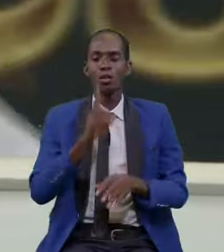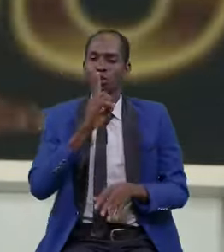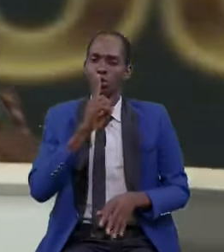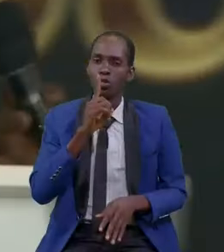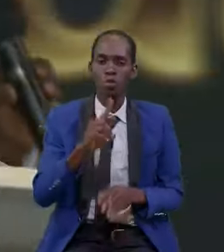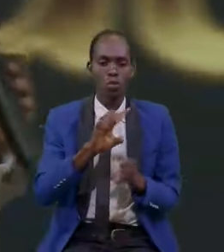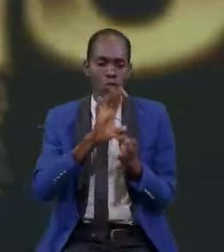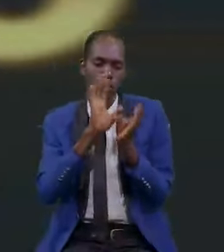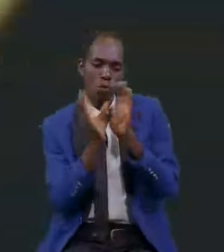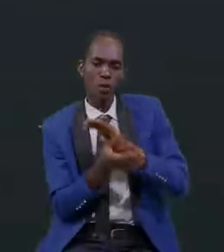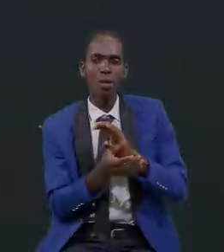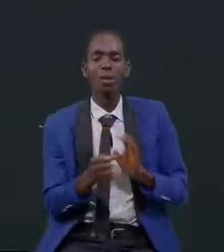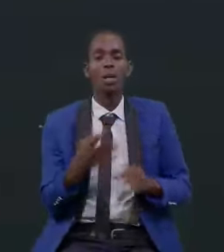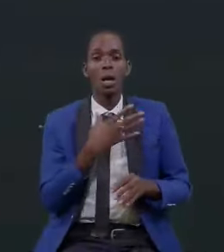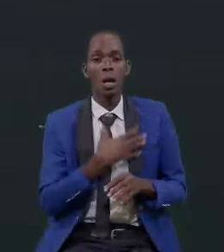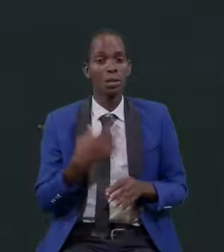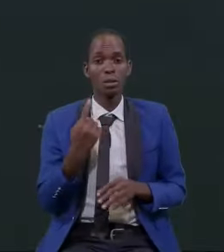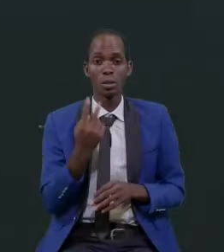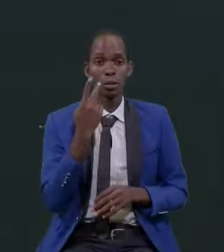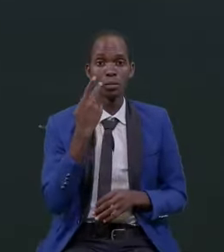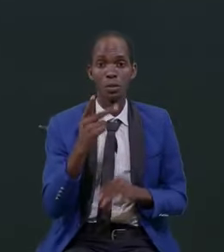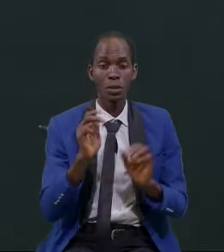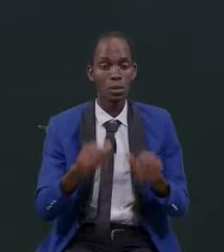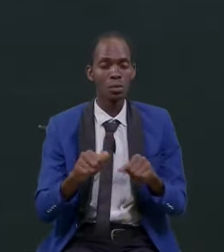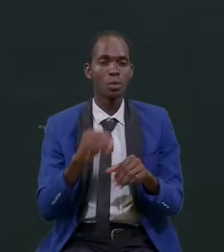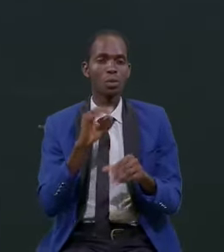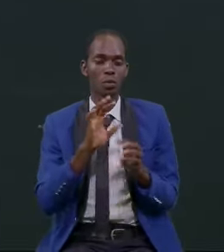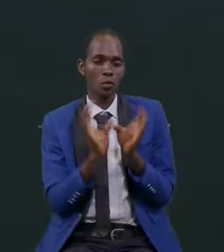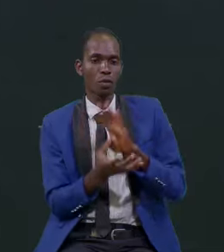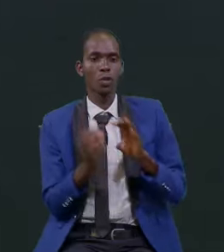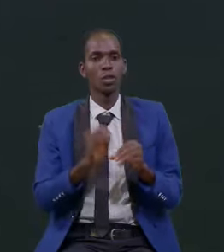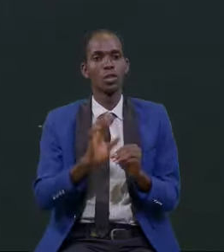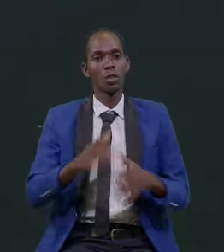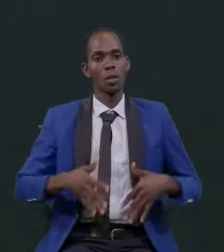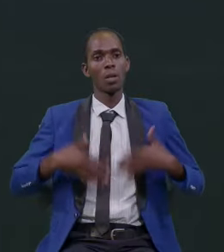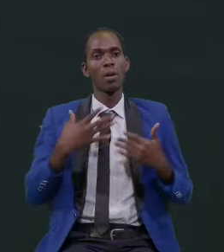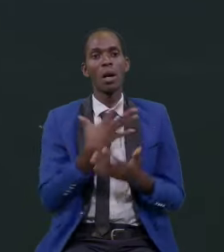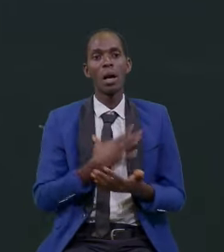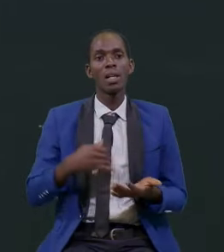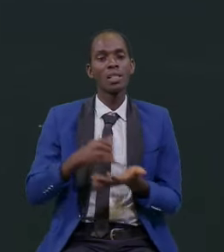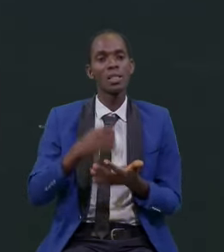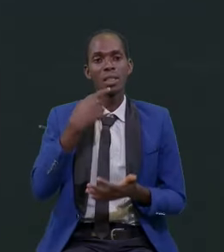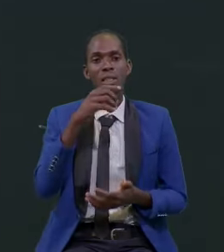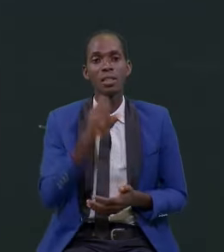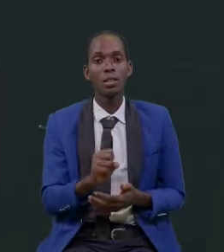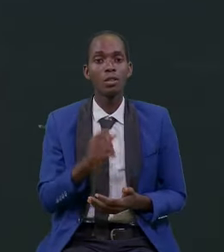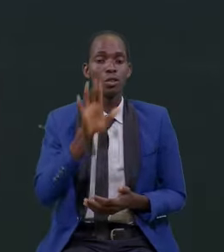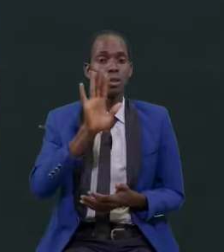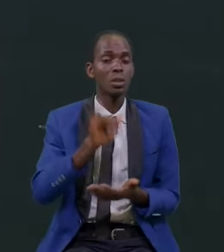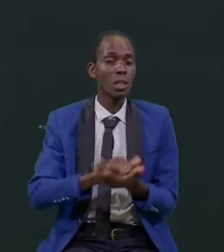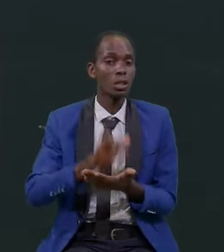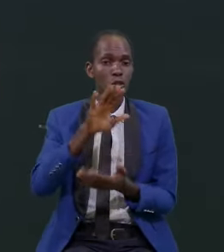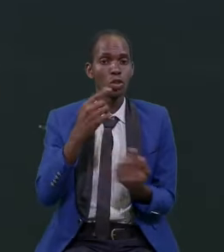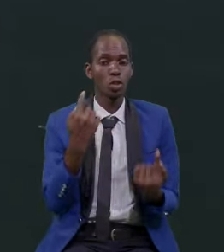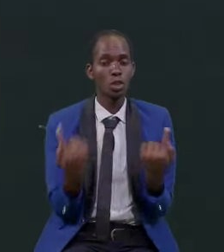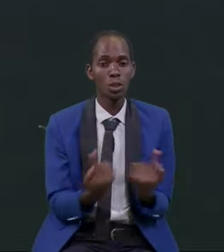and visible in your life. And it says that your sins may be blotted out